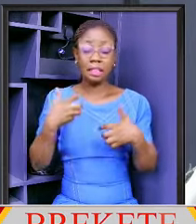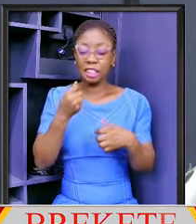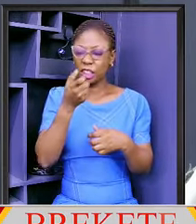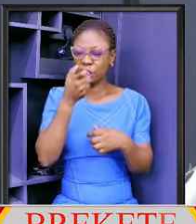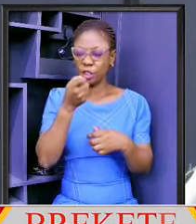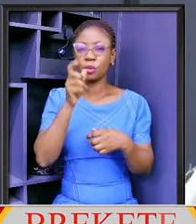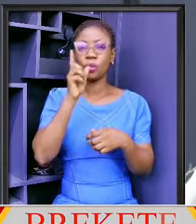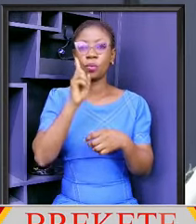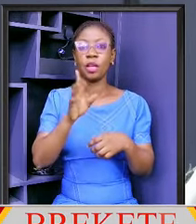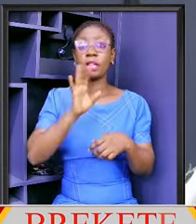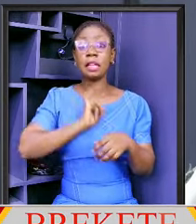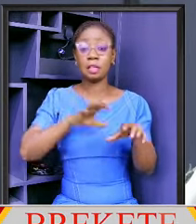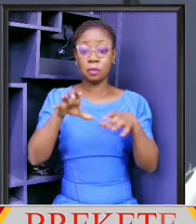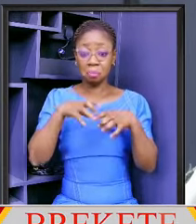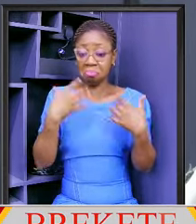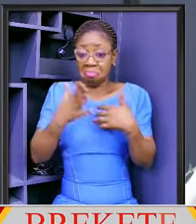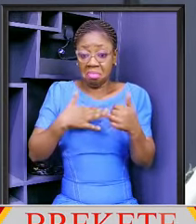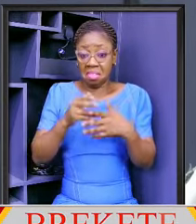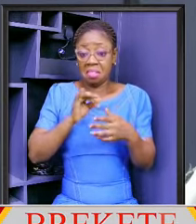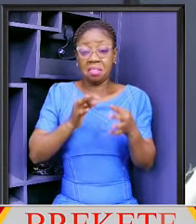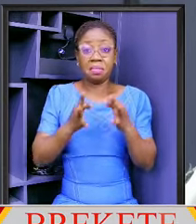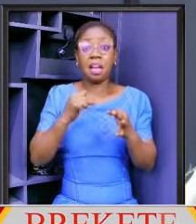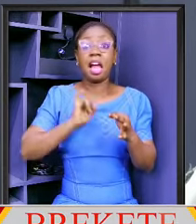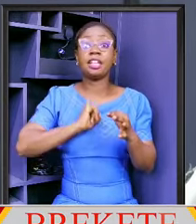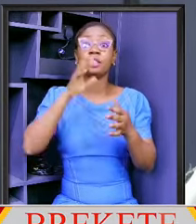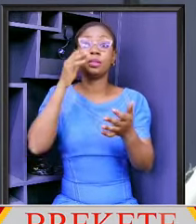don't do before, even if I stop this program today,